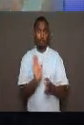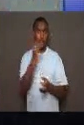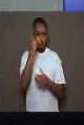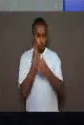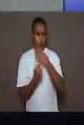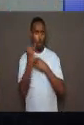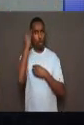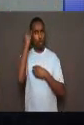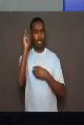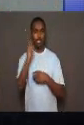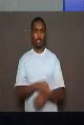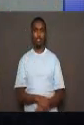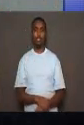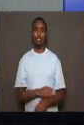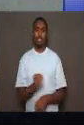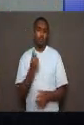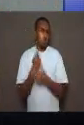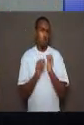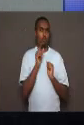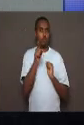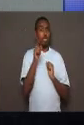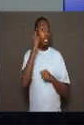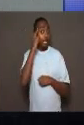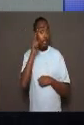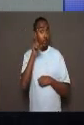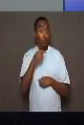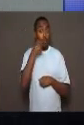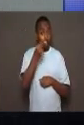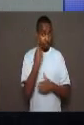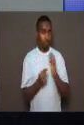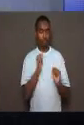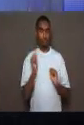own opinion and not just what you think you should say.